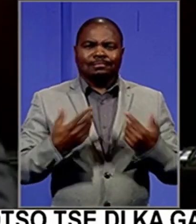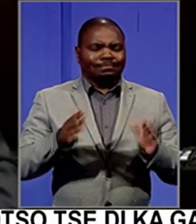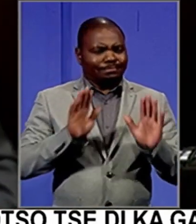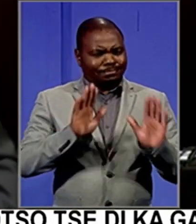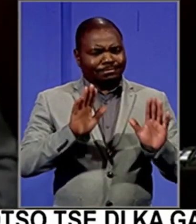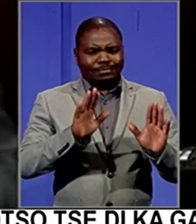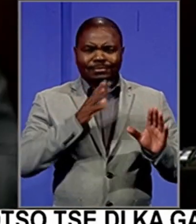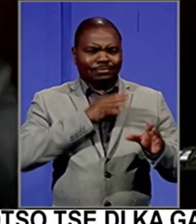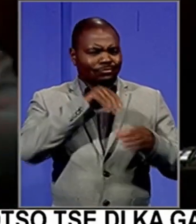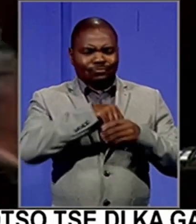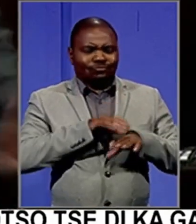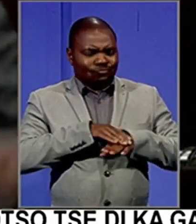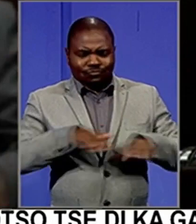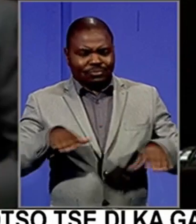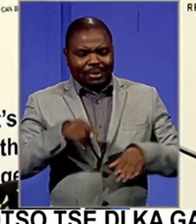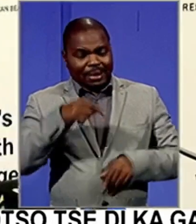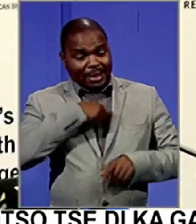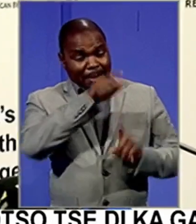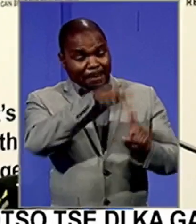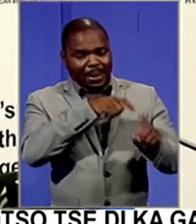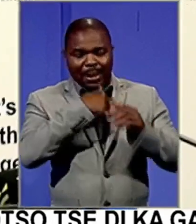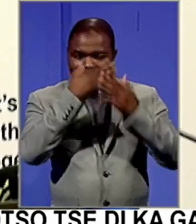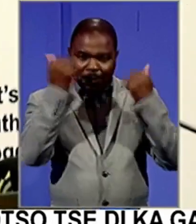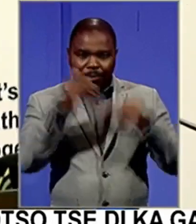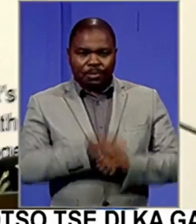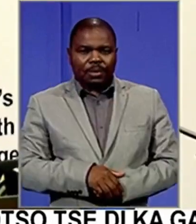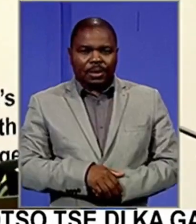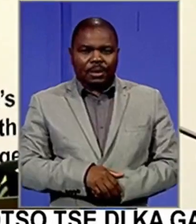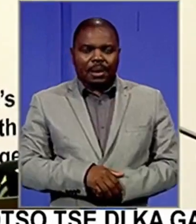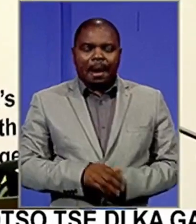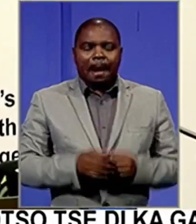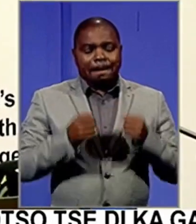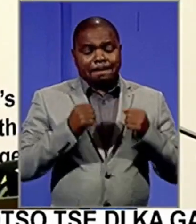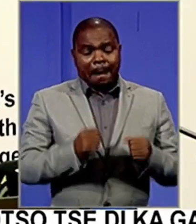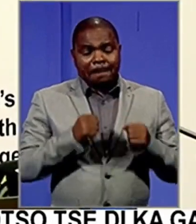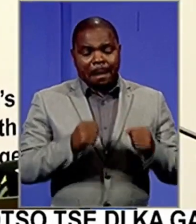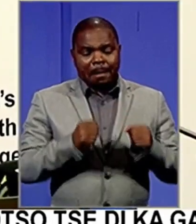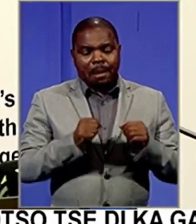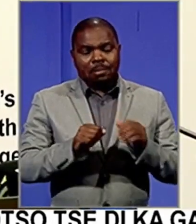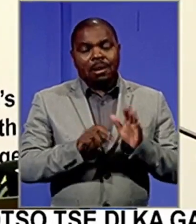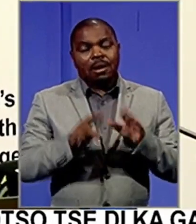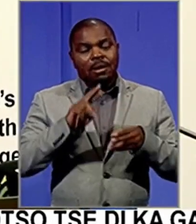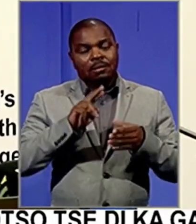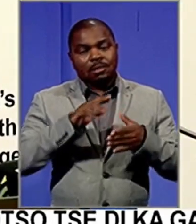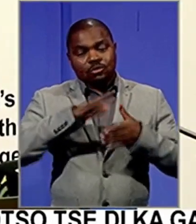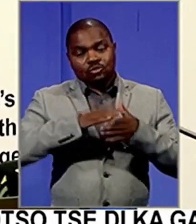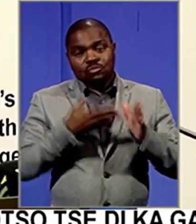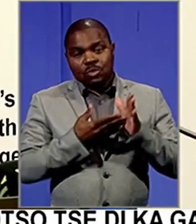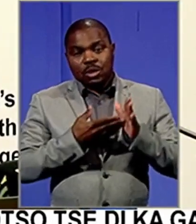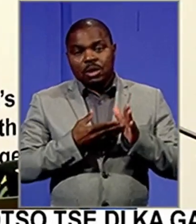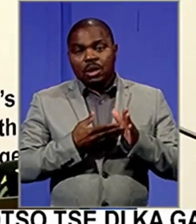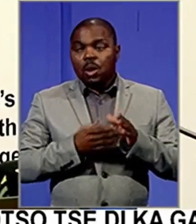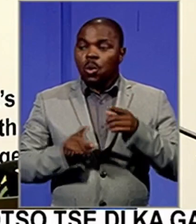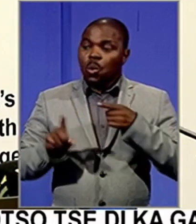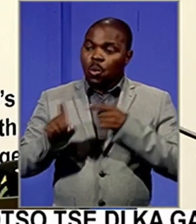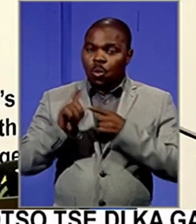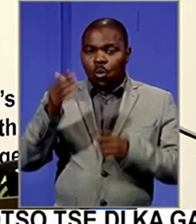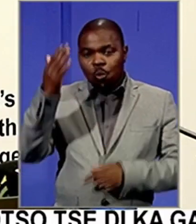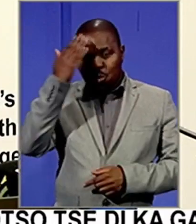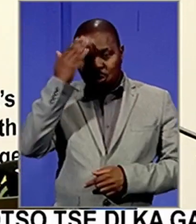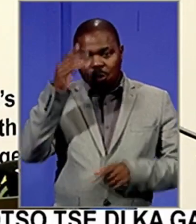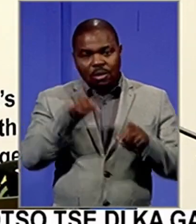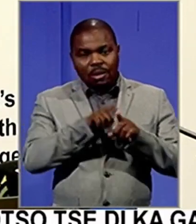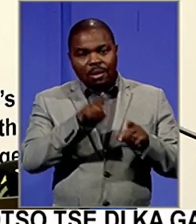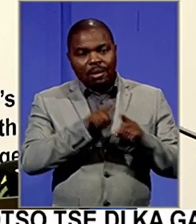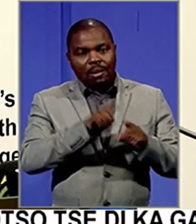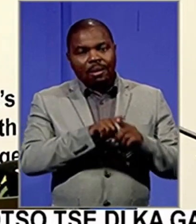there. I don't know him. The record remains to the extent that he knows of him as a son of